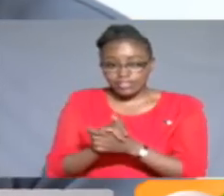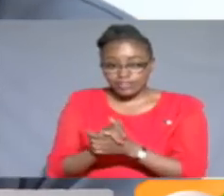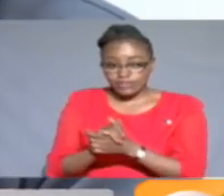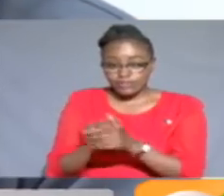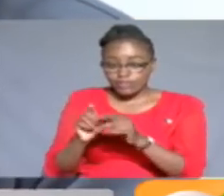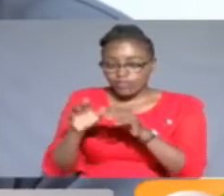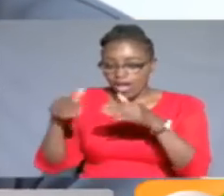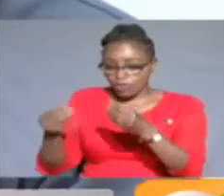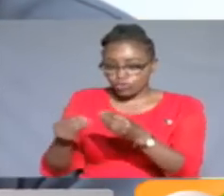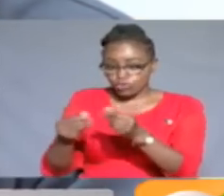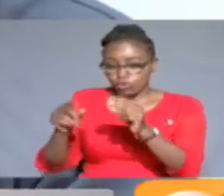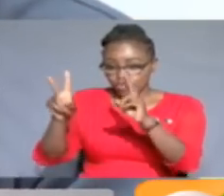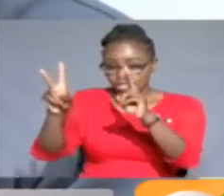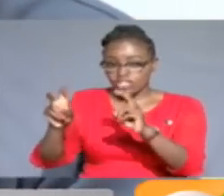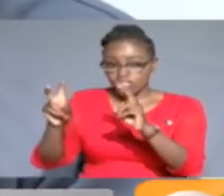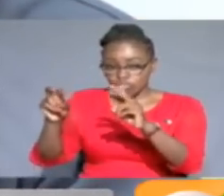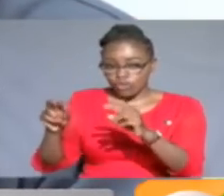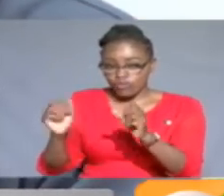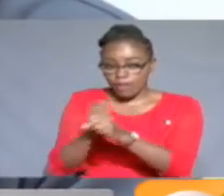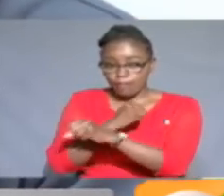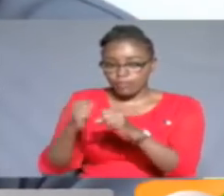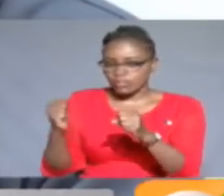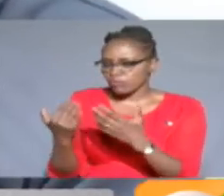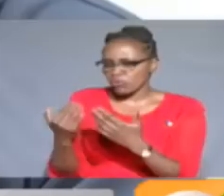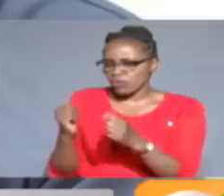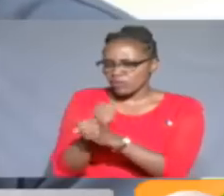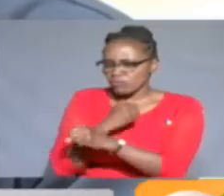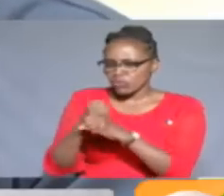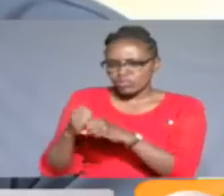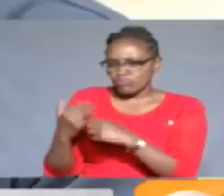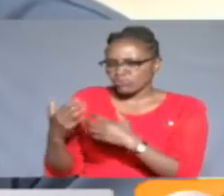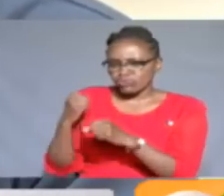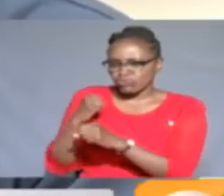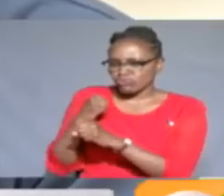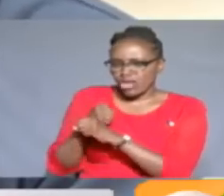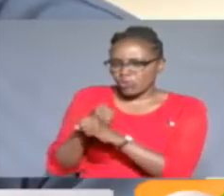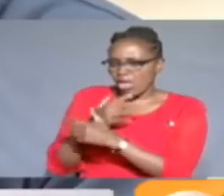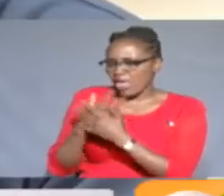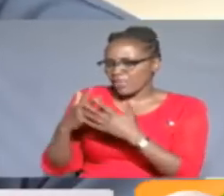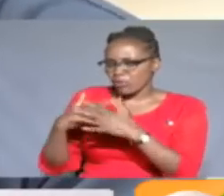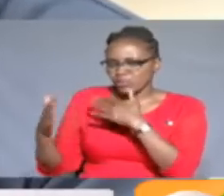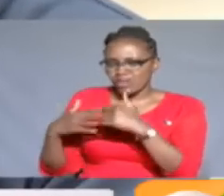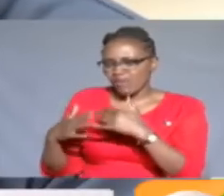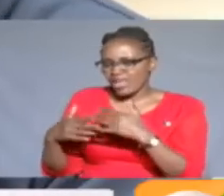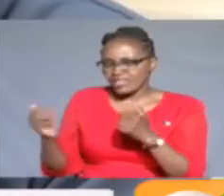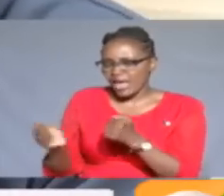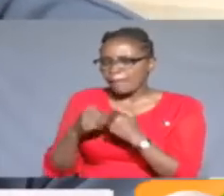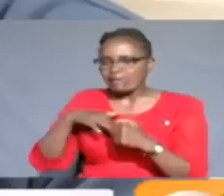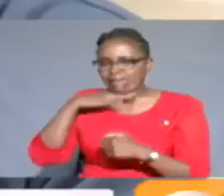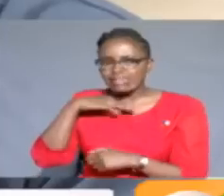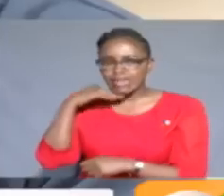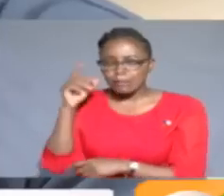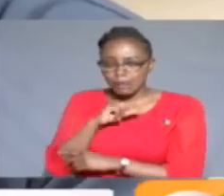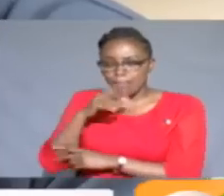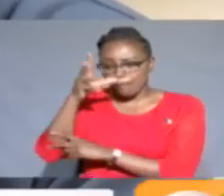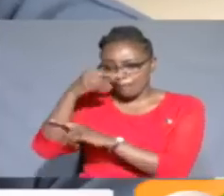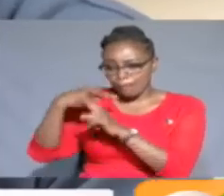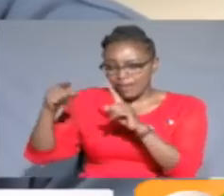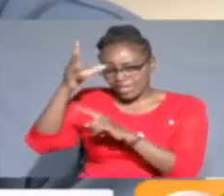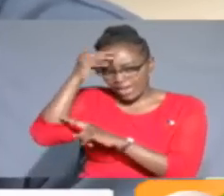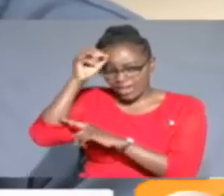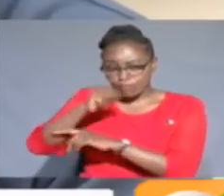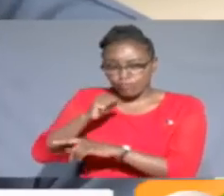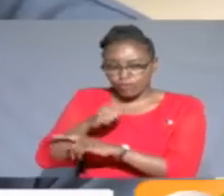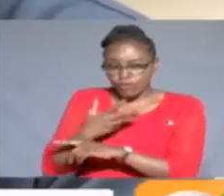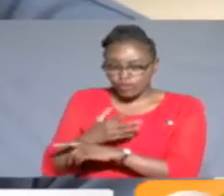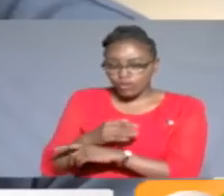to address the issue, because we can't do anything about the loss that has already happened. It's sad, it's painful, but we can learn from it. And it's from